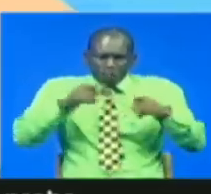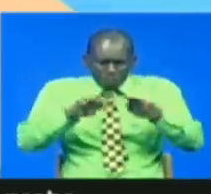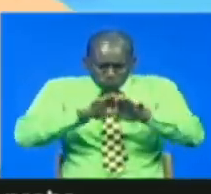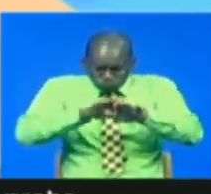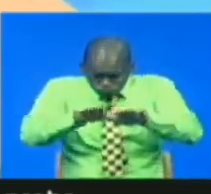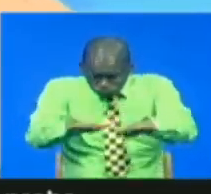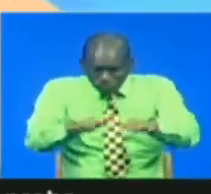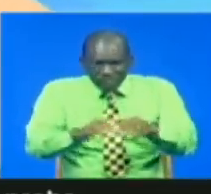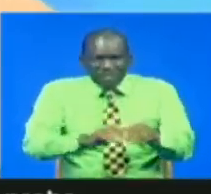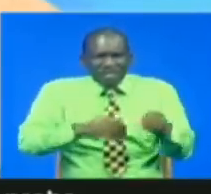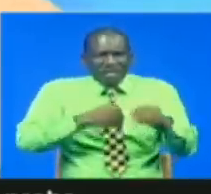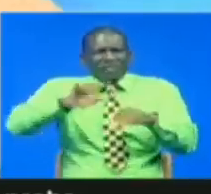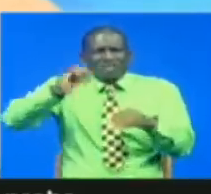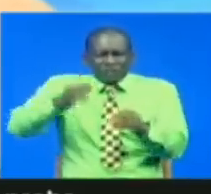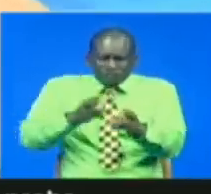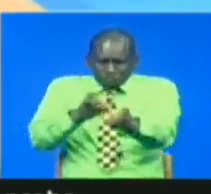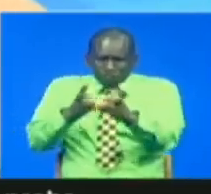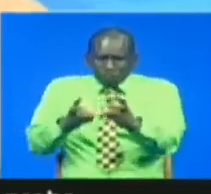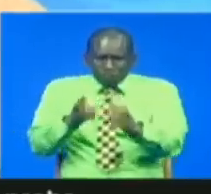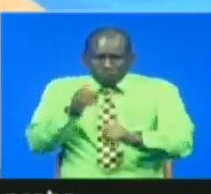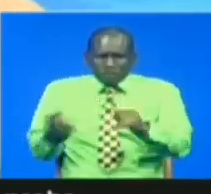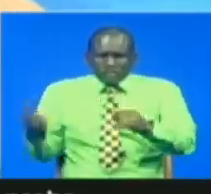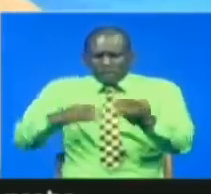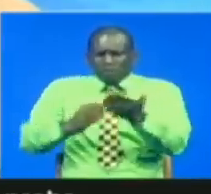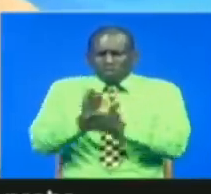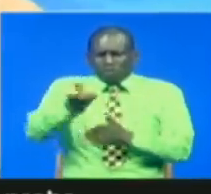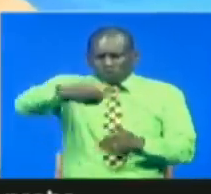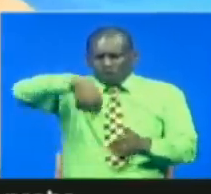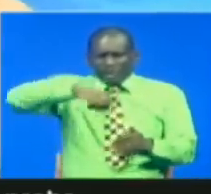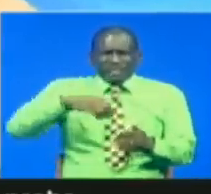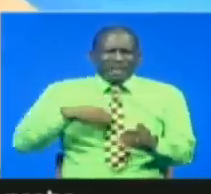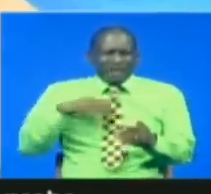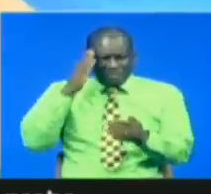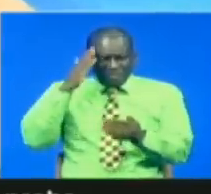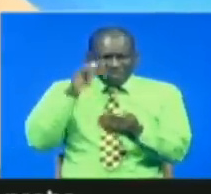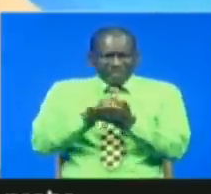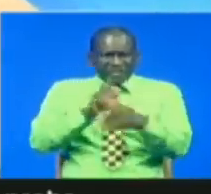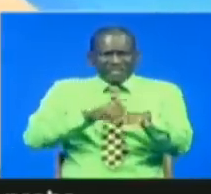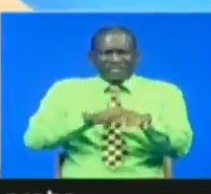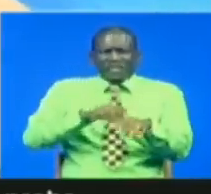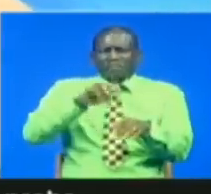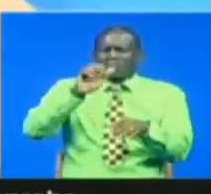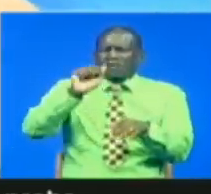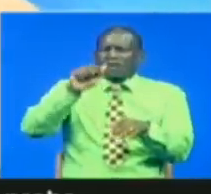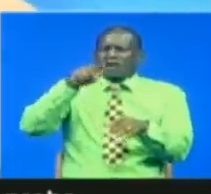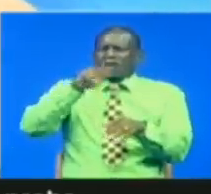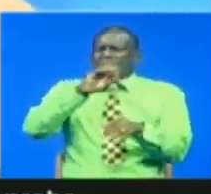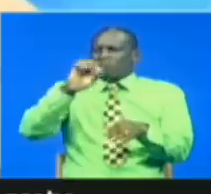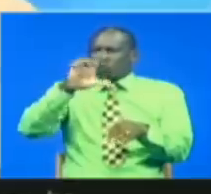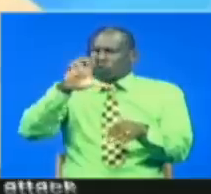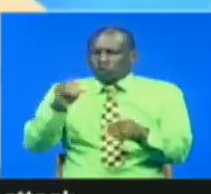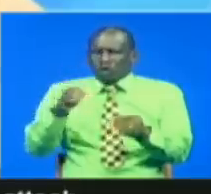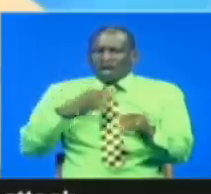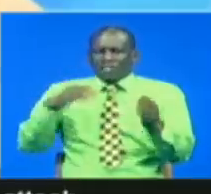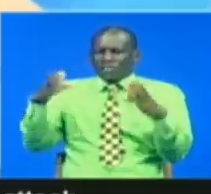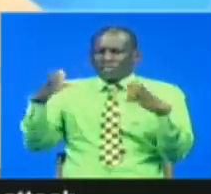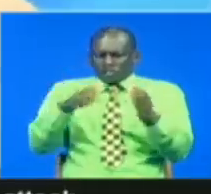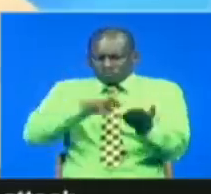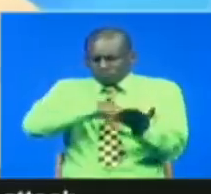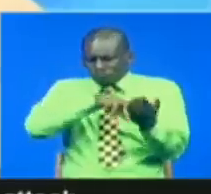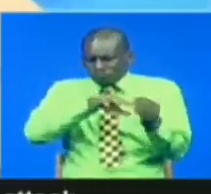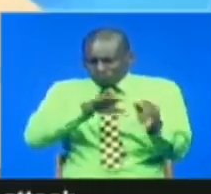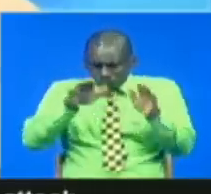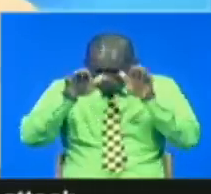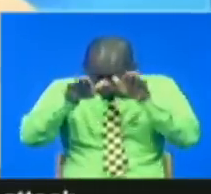After the first bullet, the bullet that came through us, I think that's the point Silas and team went down. I found myself standing alone. So I also went